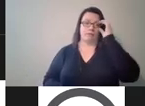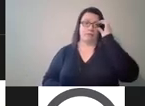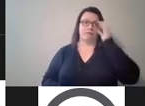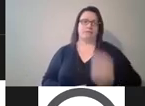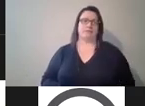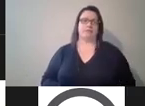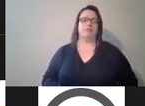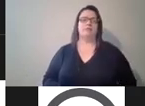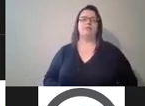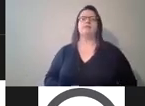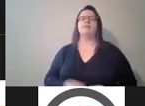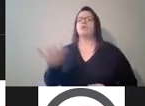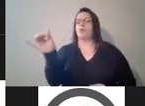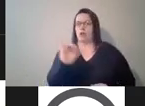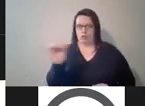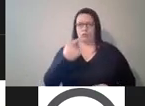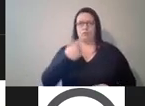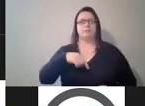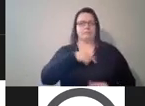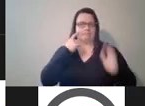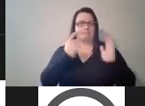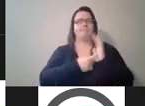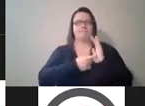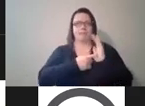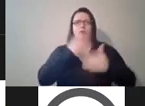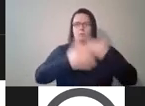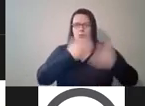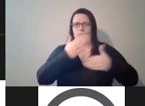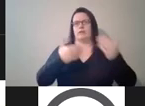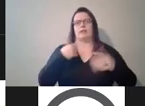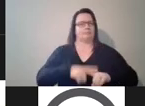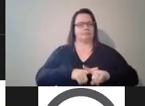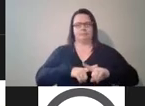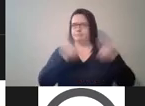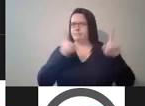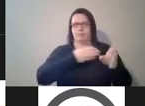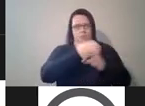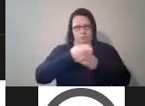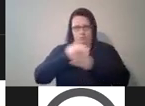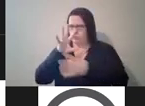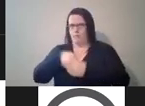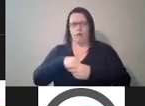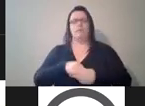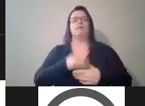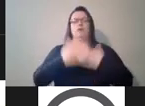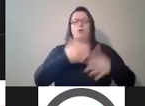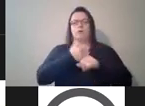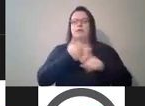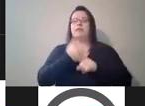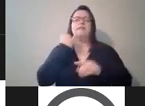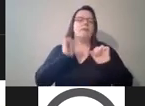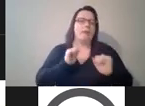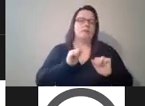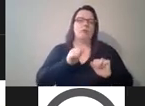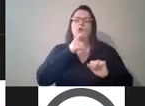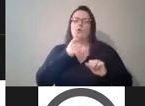And so, folks, as we noted, it is an interdisciplinary process, and the process, where possible, is coordinated by a social worker, for example. So the